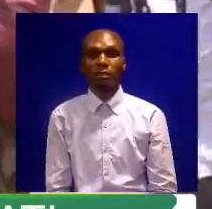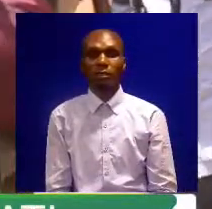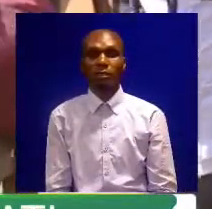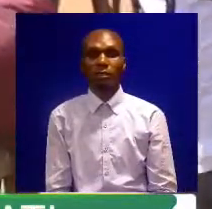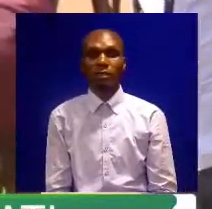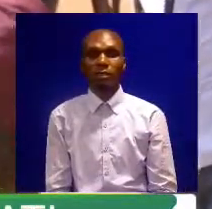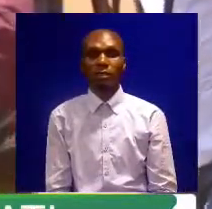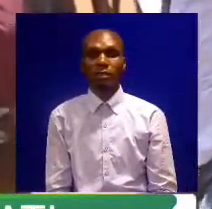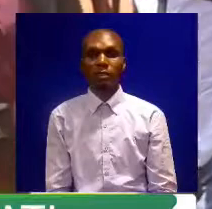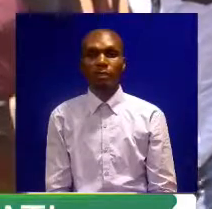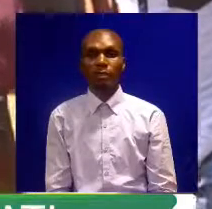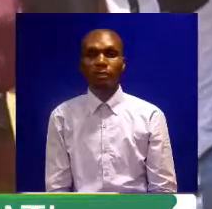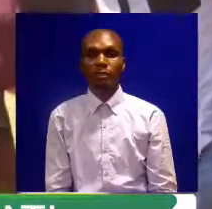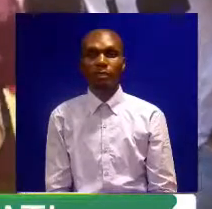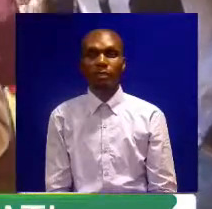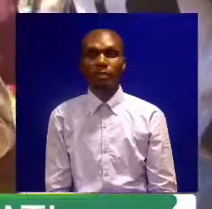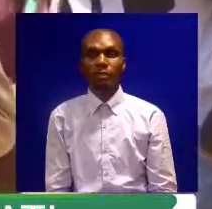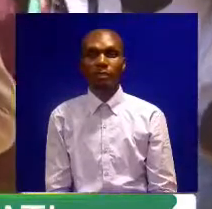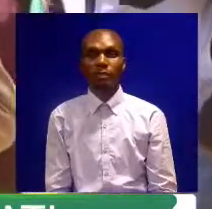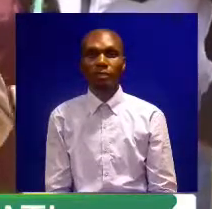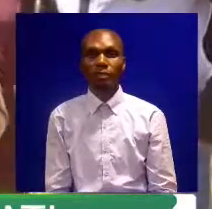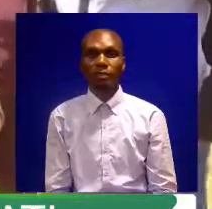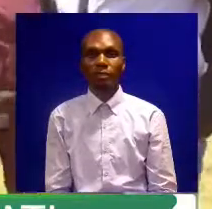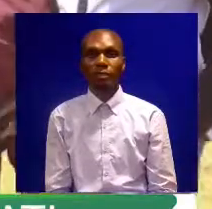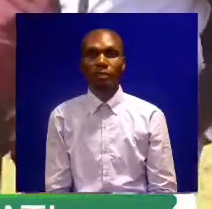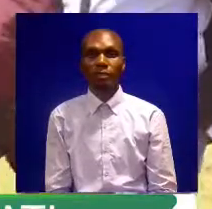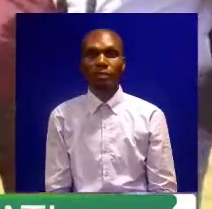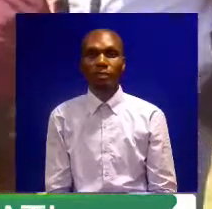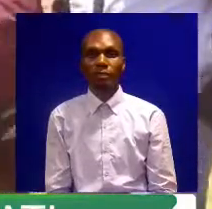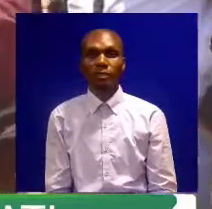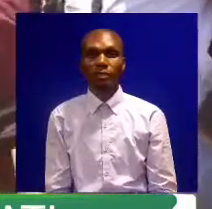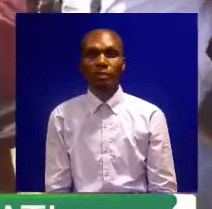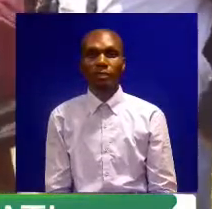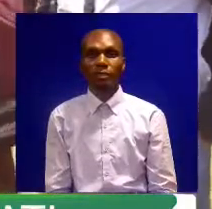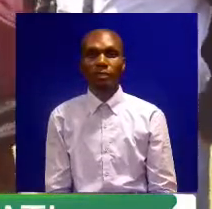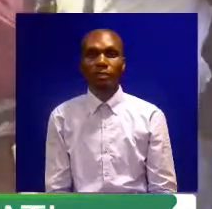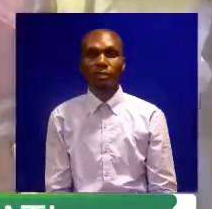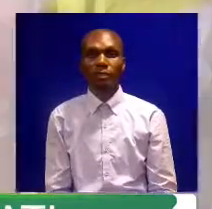account Yakisi, it's an ancient Kurukua, Prince.